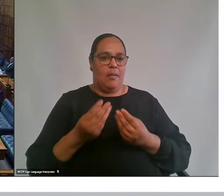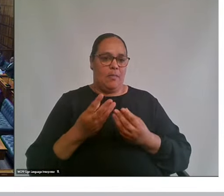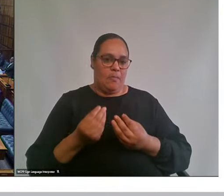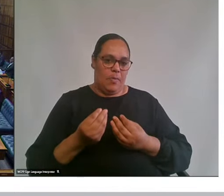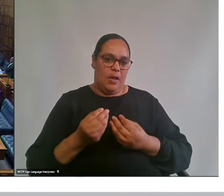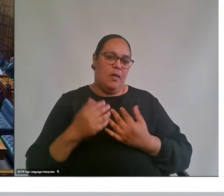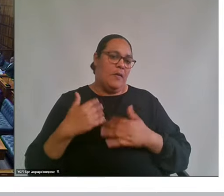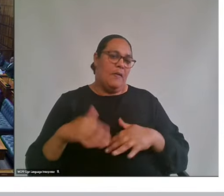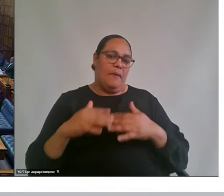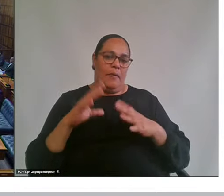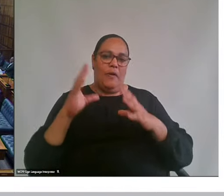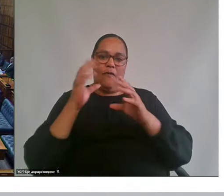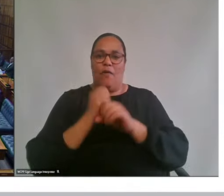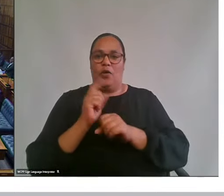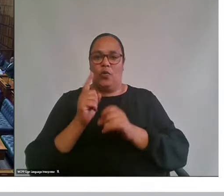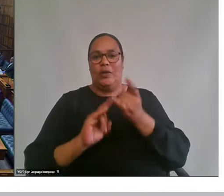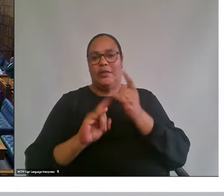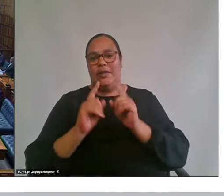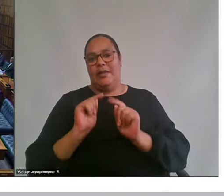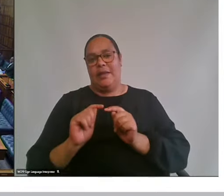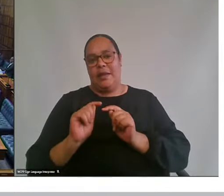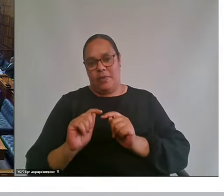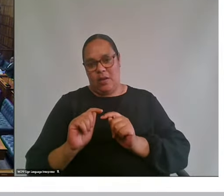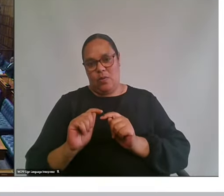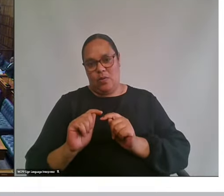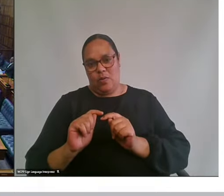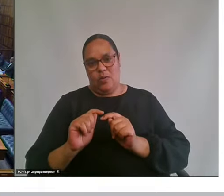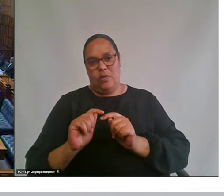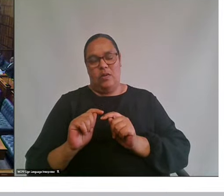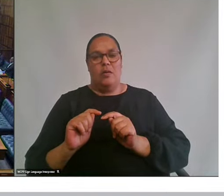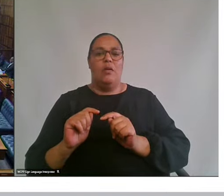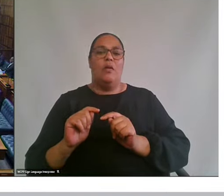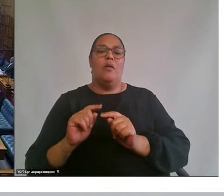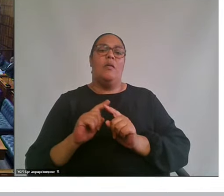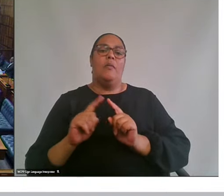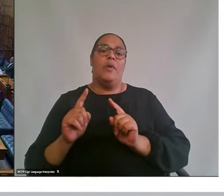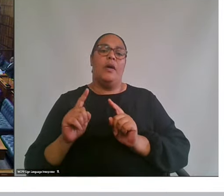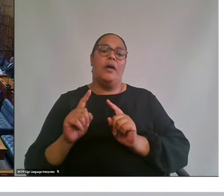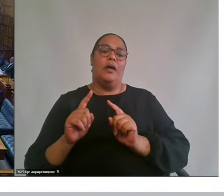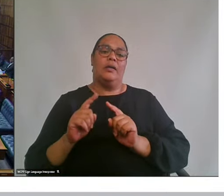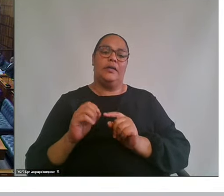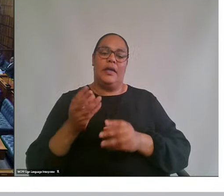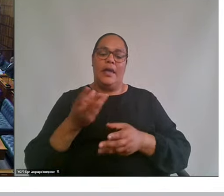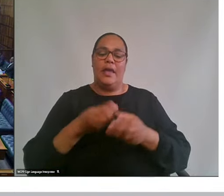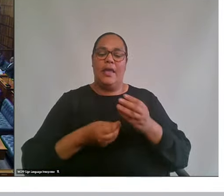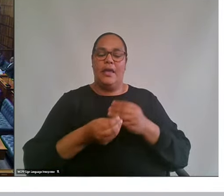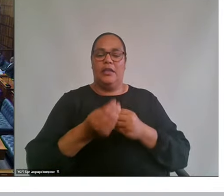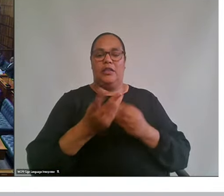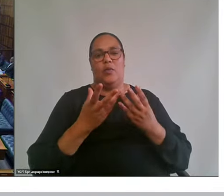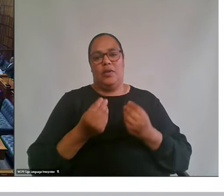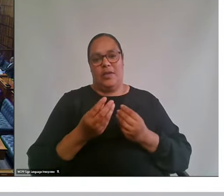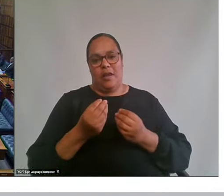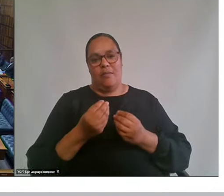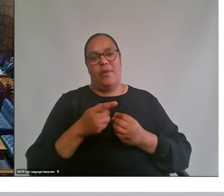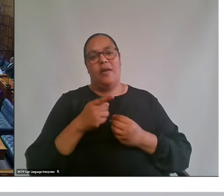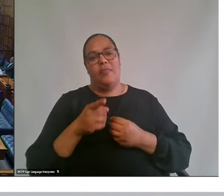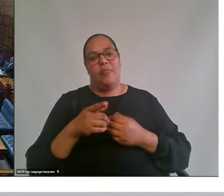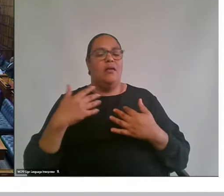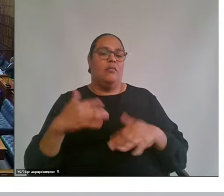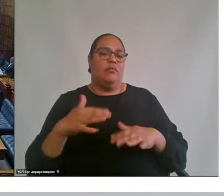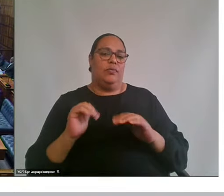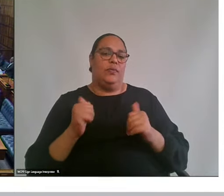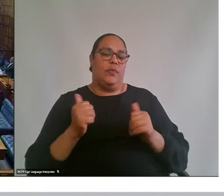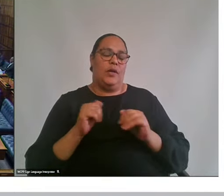are very much focused on the City of Cape Town um the export numbers are very well